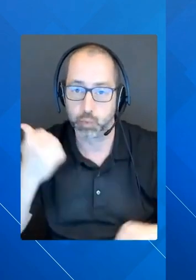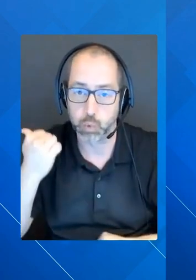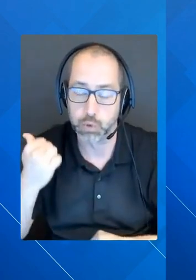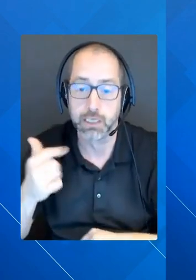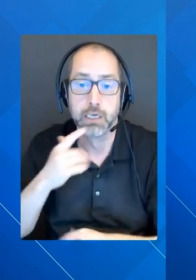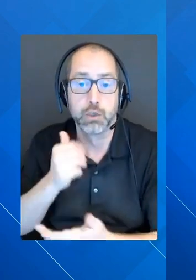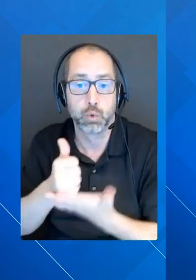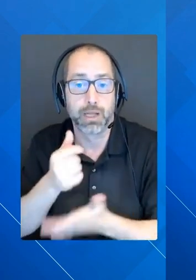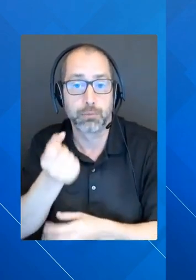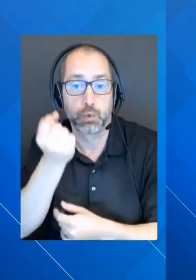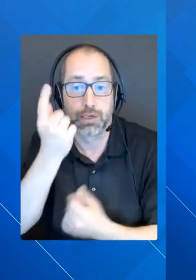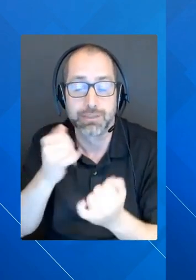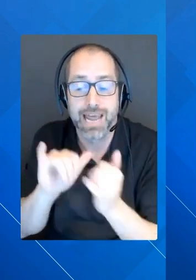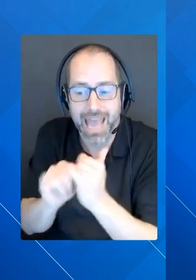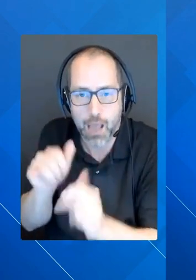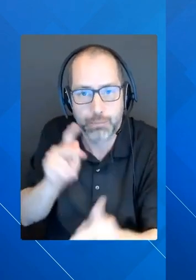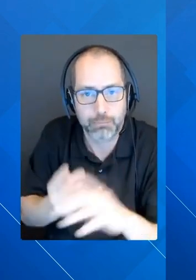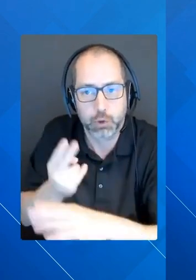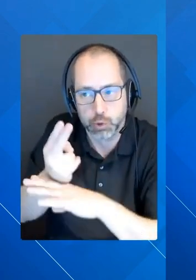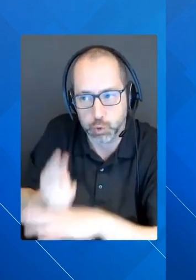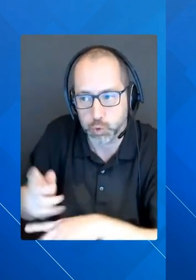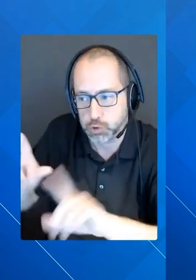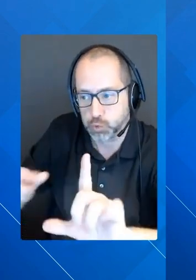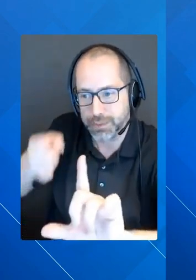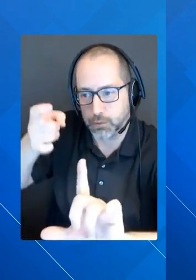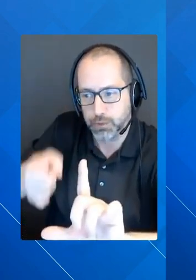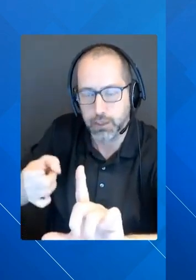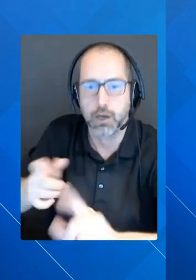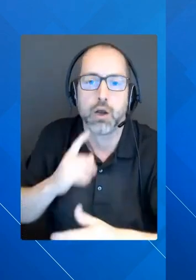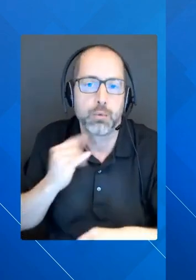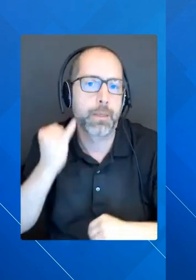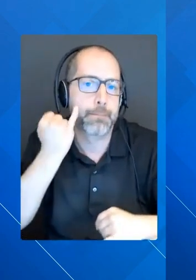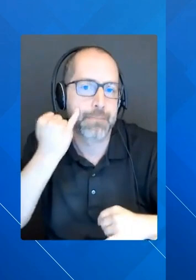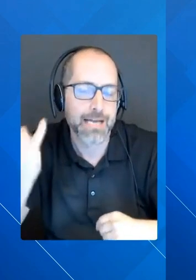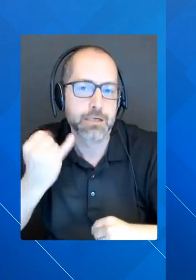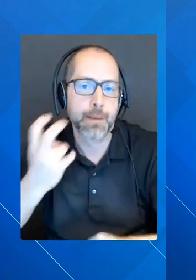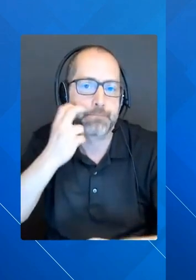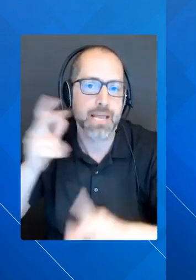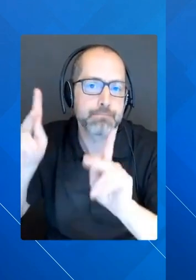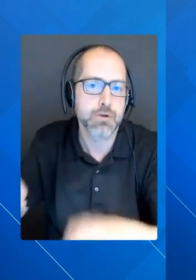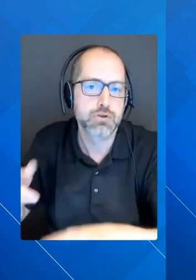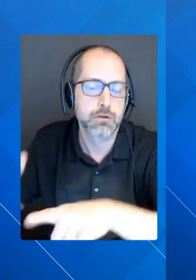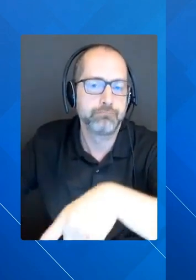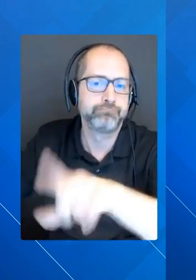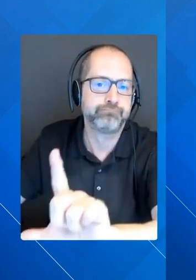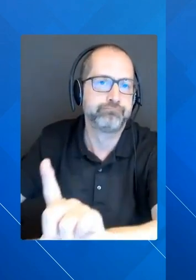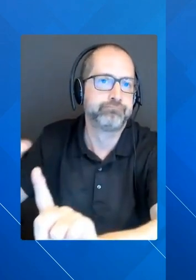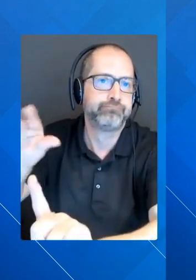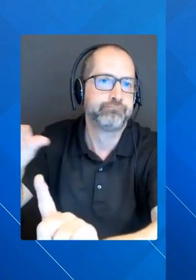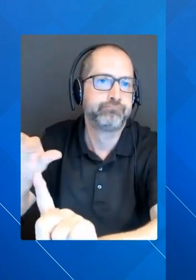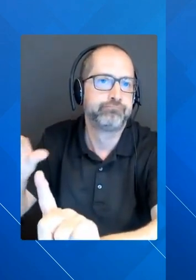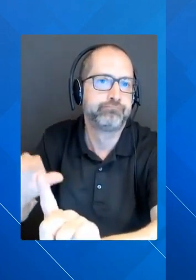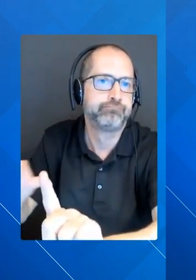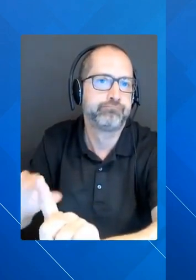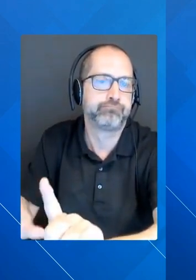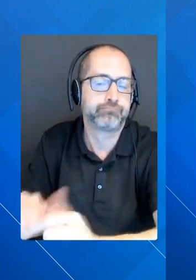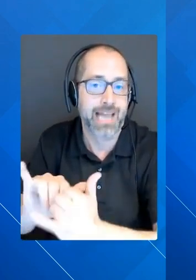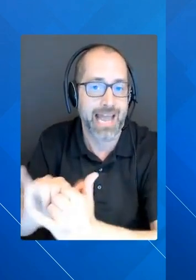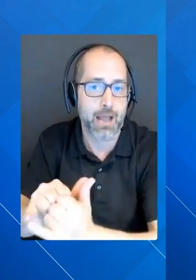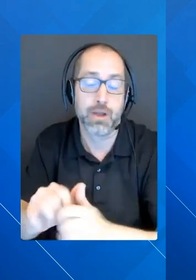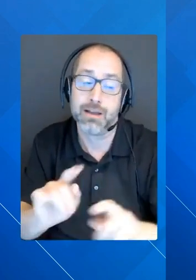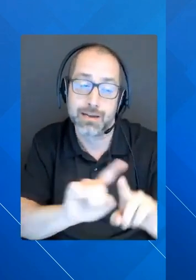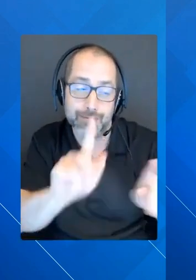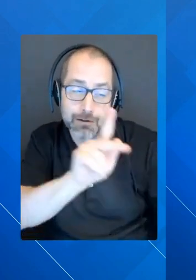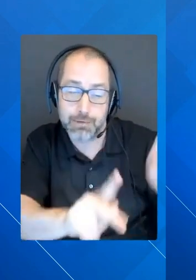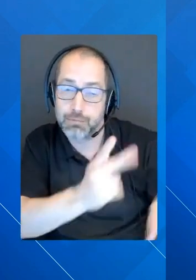people use screen readers, let's step through how a blind attendee might navigate this page. Keep in mind that different people use